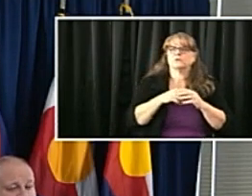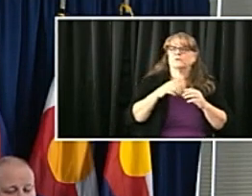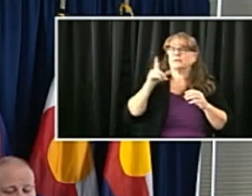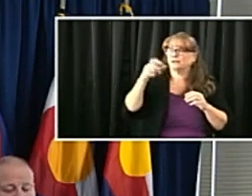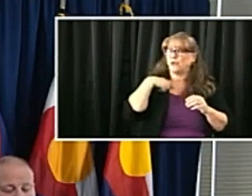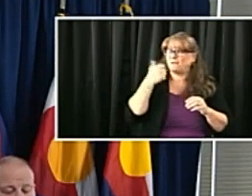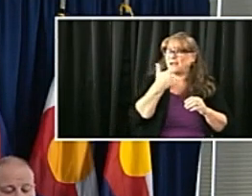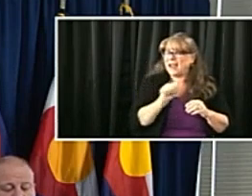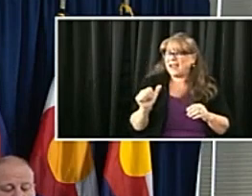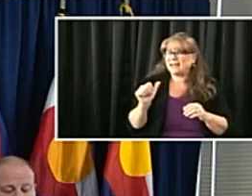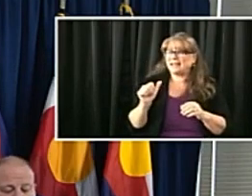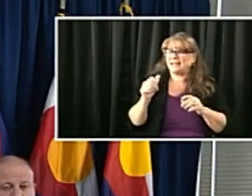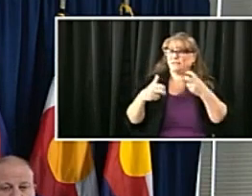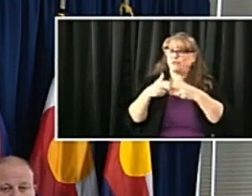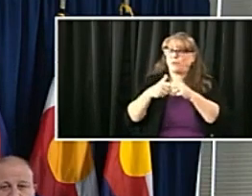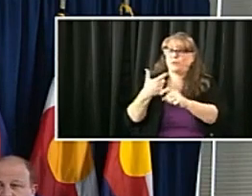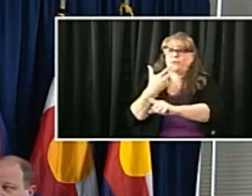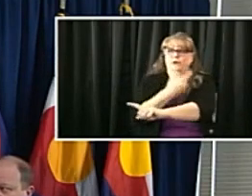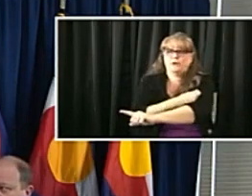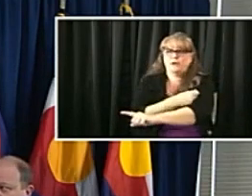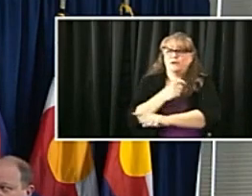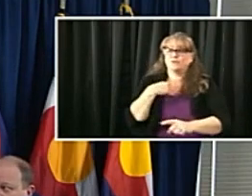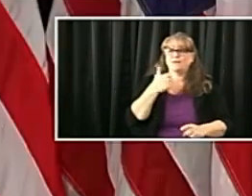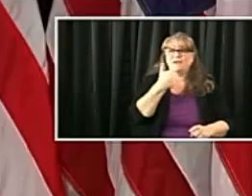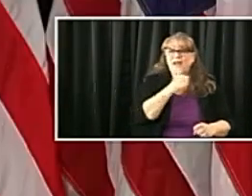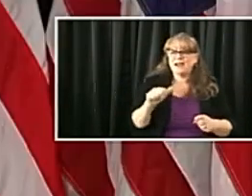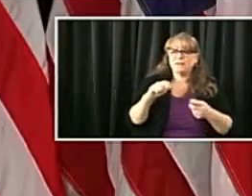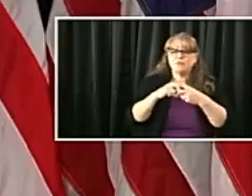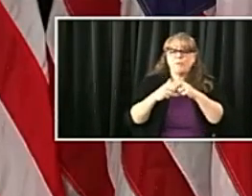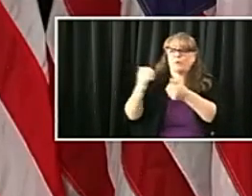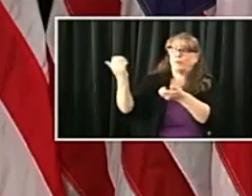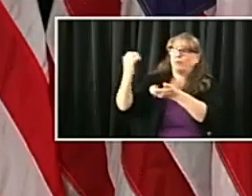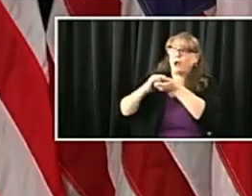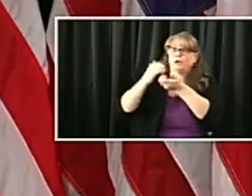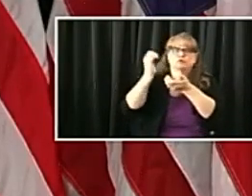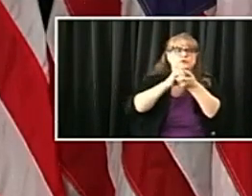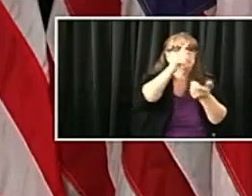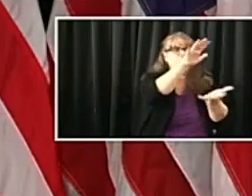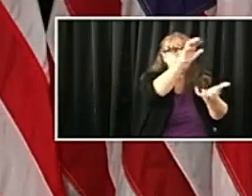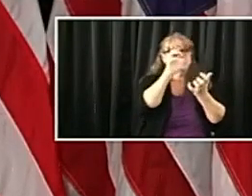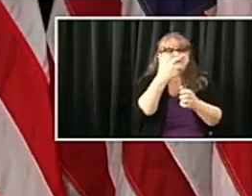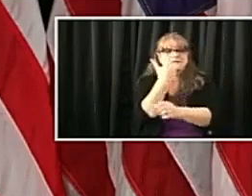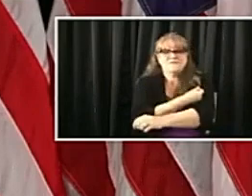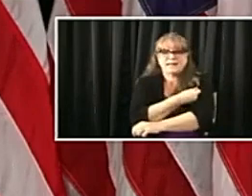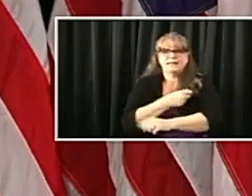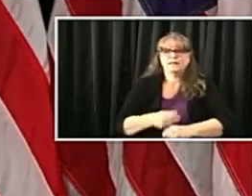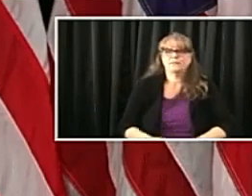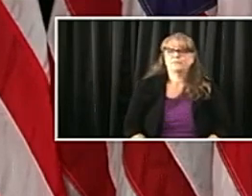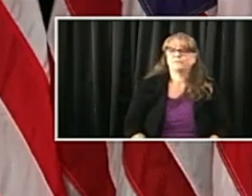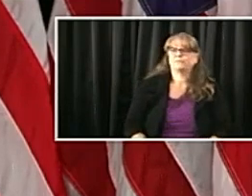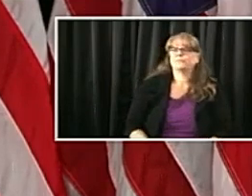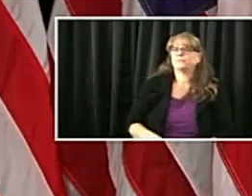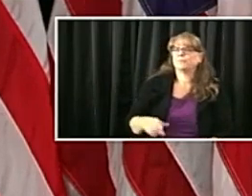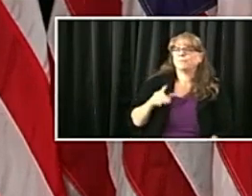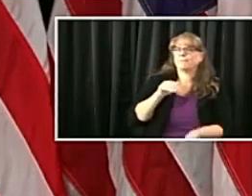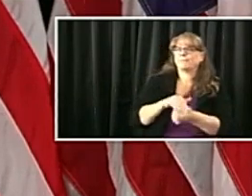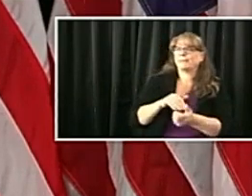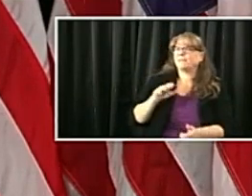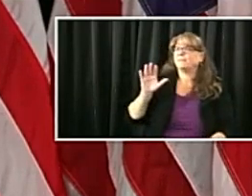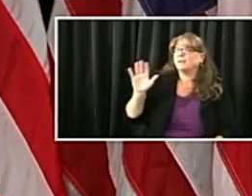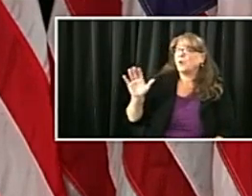partnerships because of issues that have arisen. Sure, I can take the first question. So the modeling data is based on deaths among